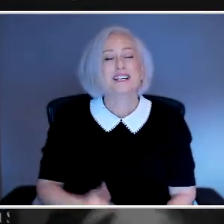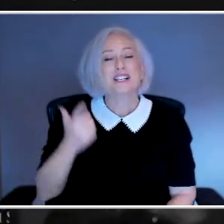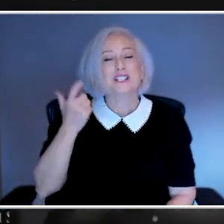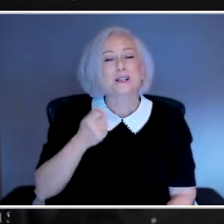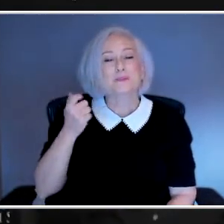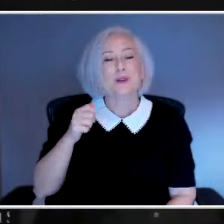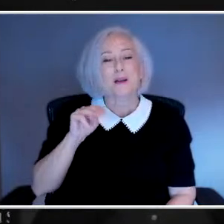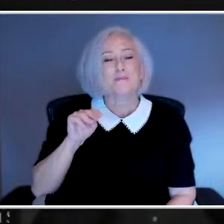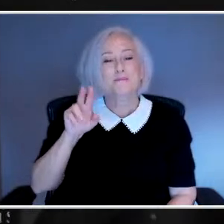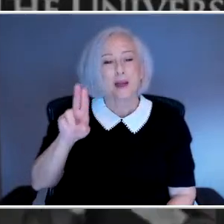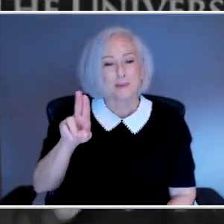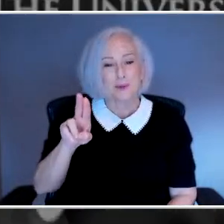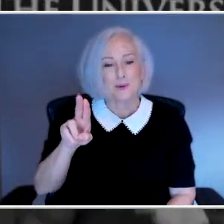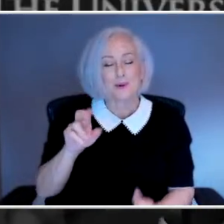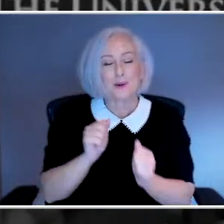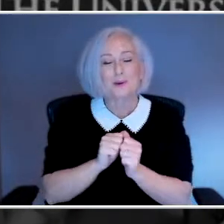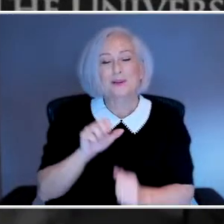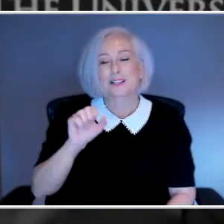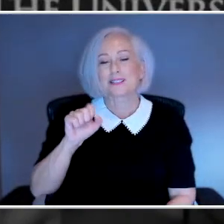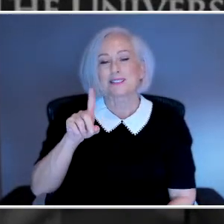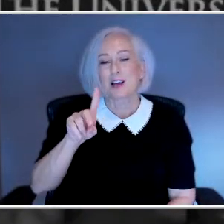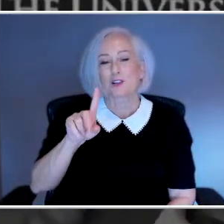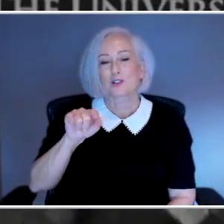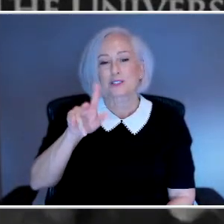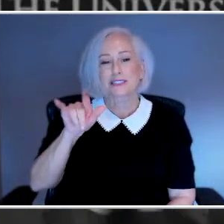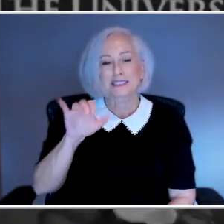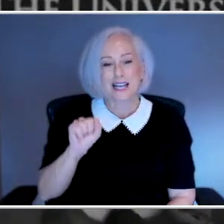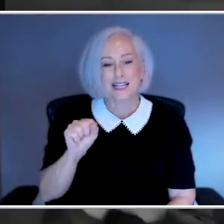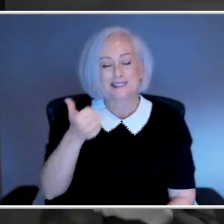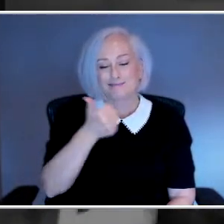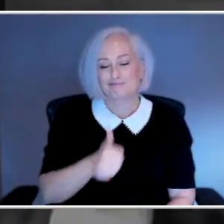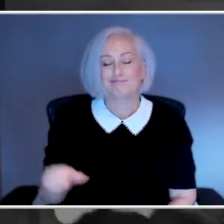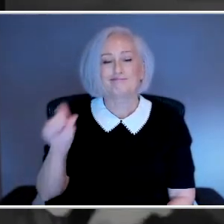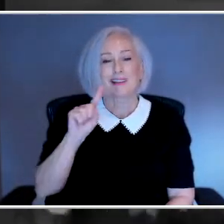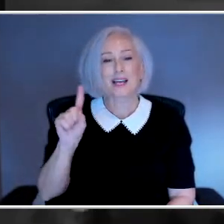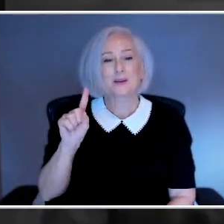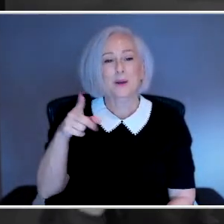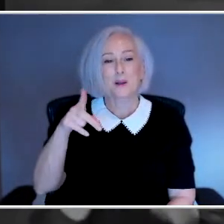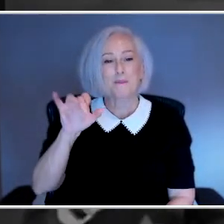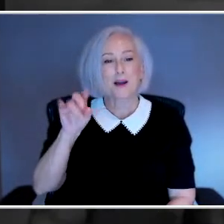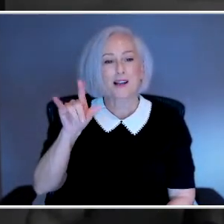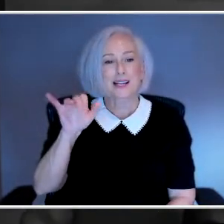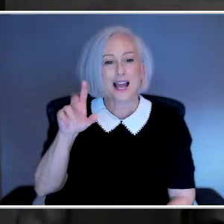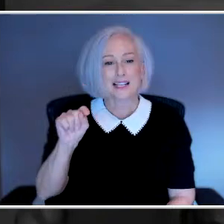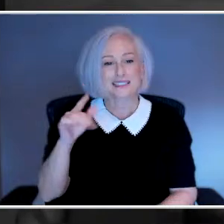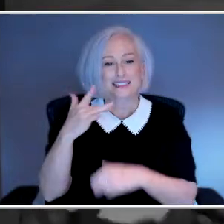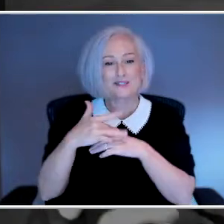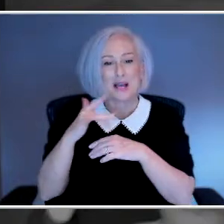Mics with Dr. Stites podcast. Now, everywhere podcasts are available.